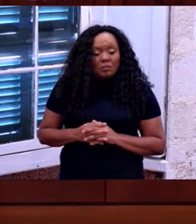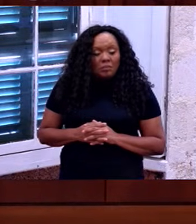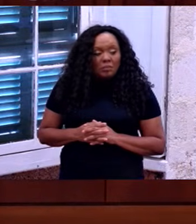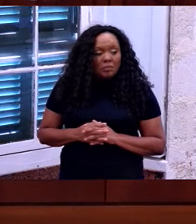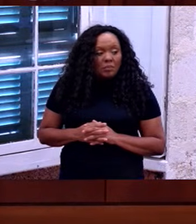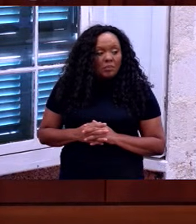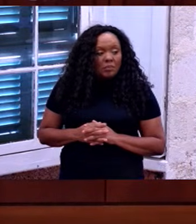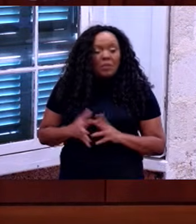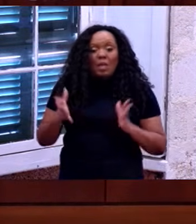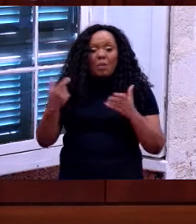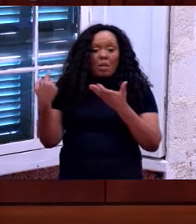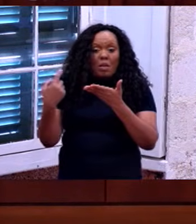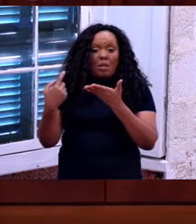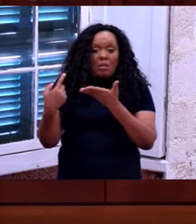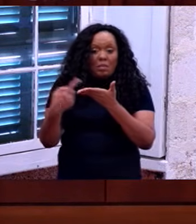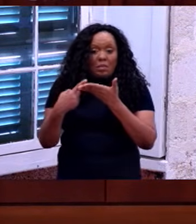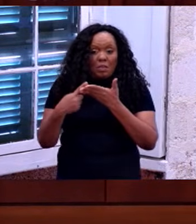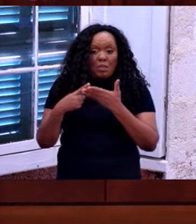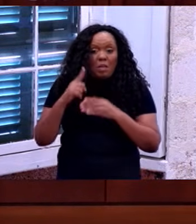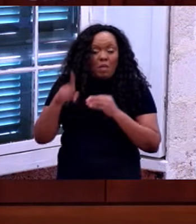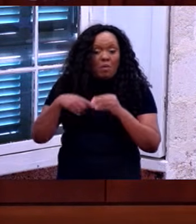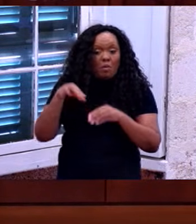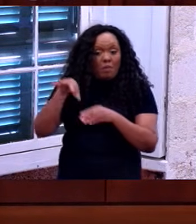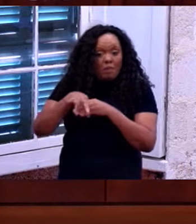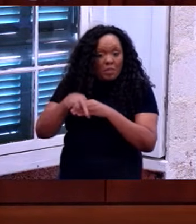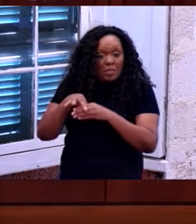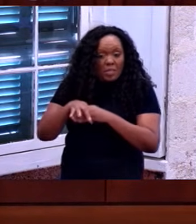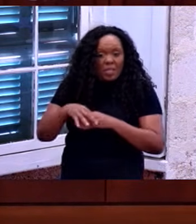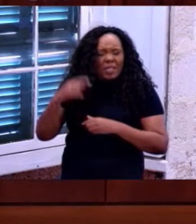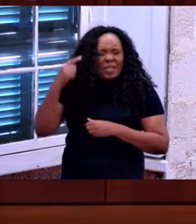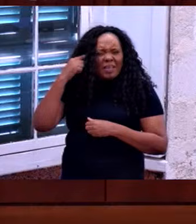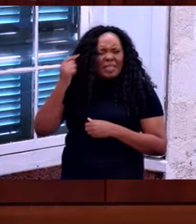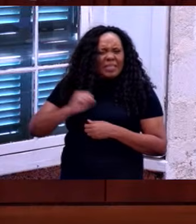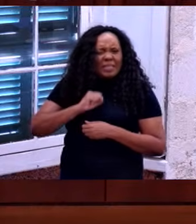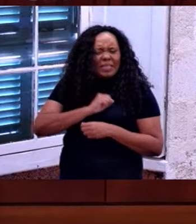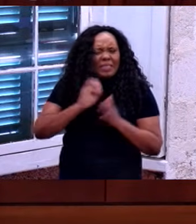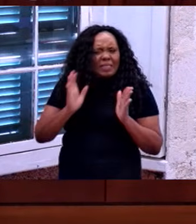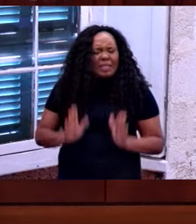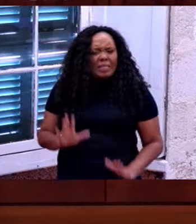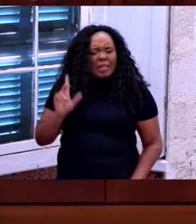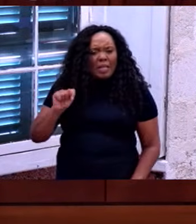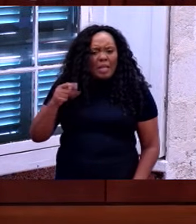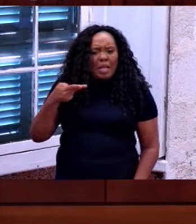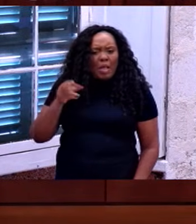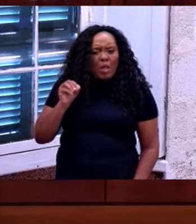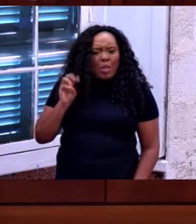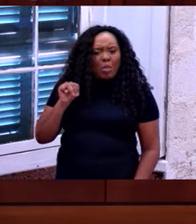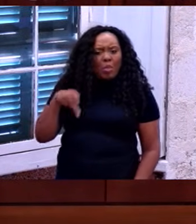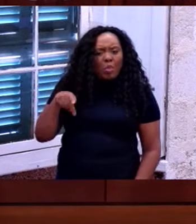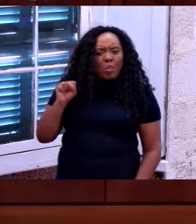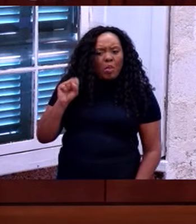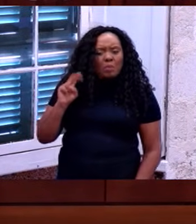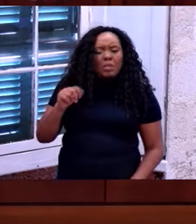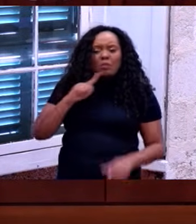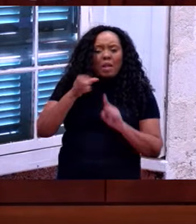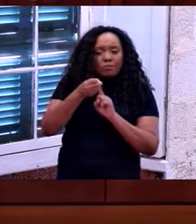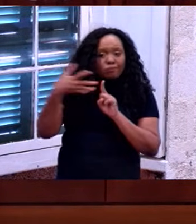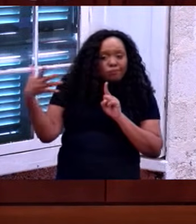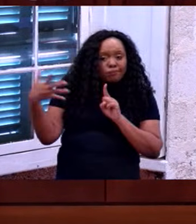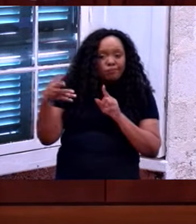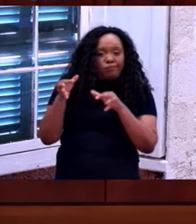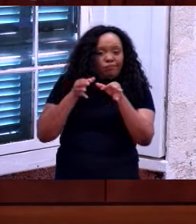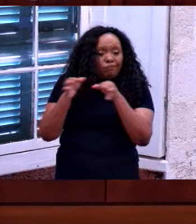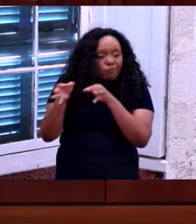voting public. I think Senator Thompson has been quite detailed on that. And so